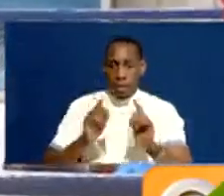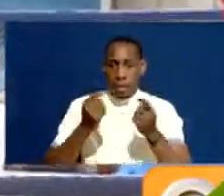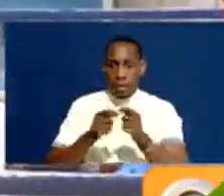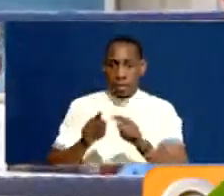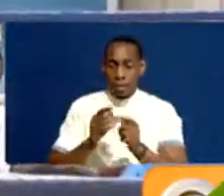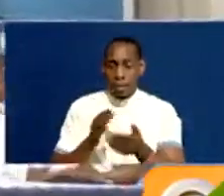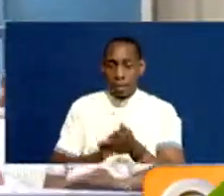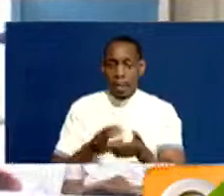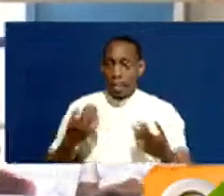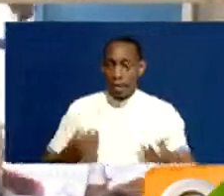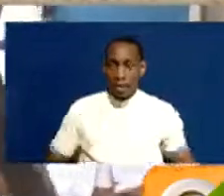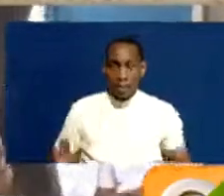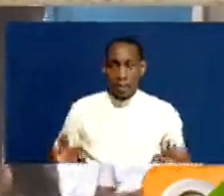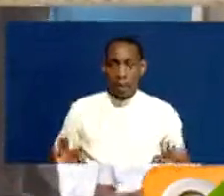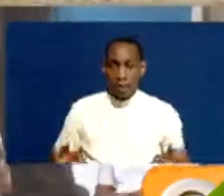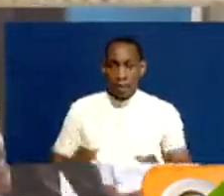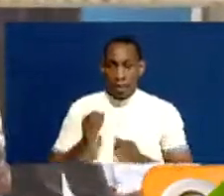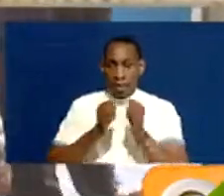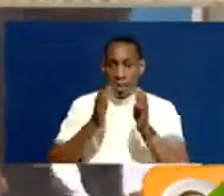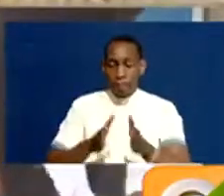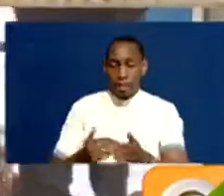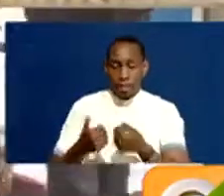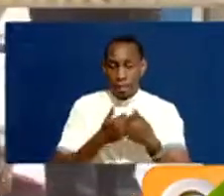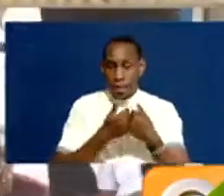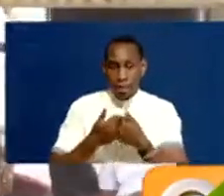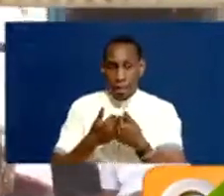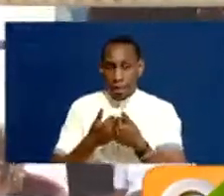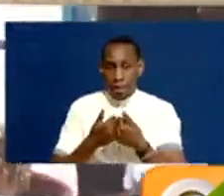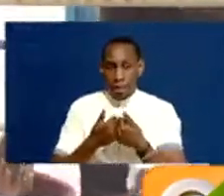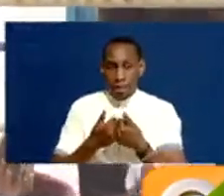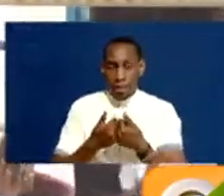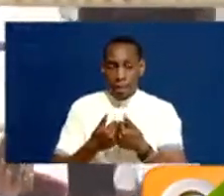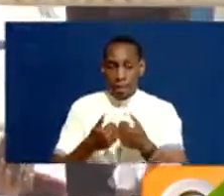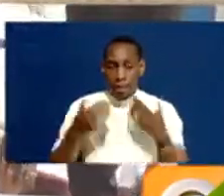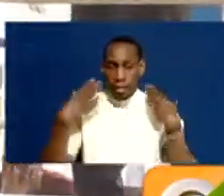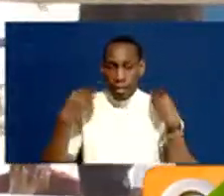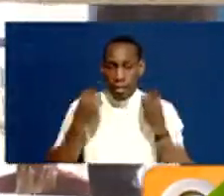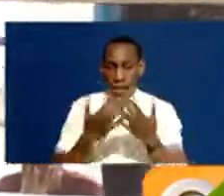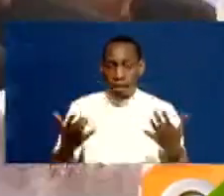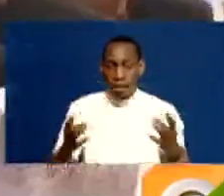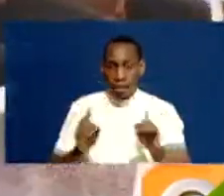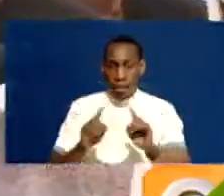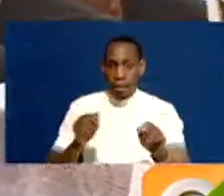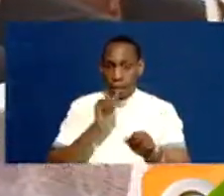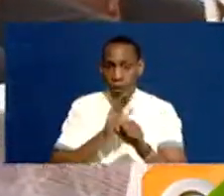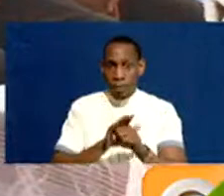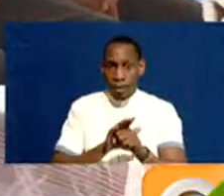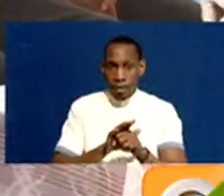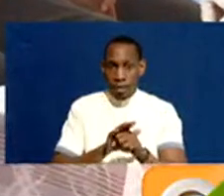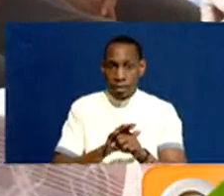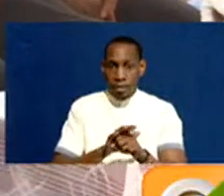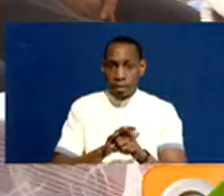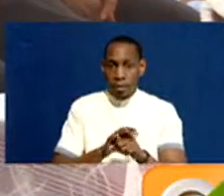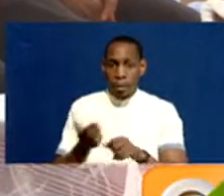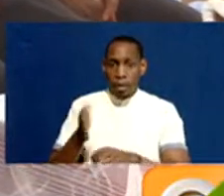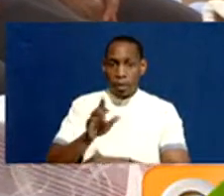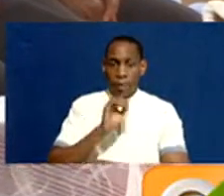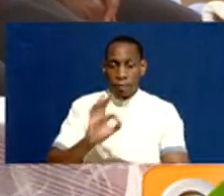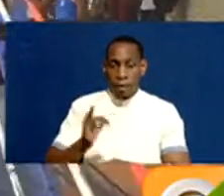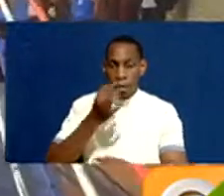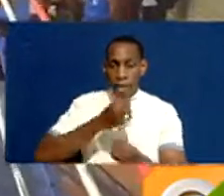also financially handicapped, with the boxers struggling to find adequate training equipment. They have, however, promised to bounce back in